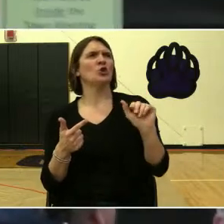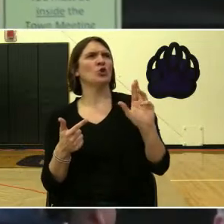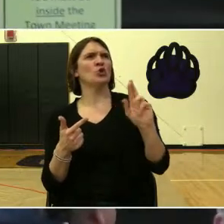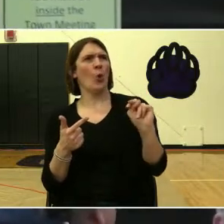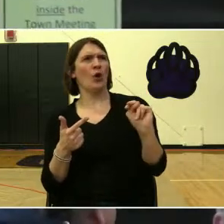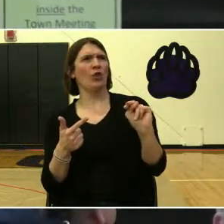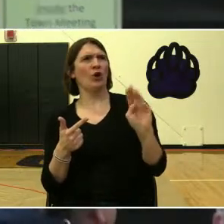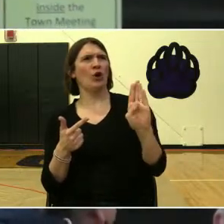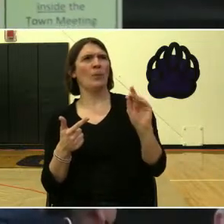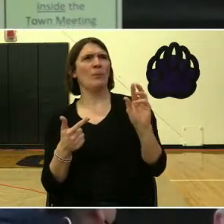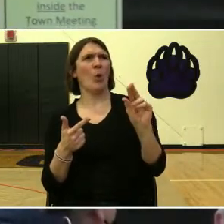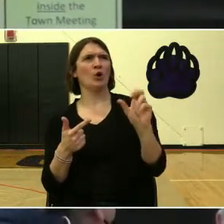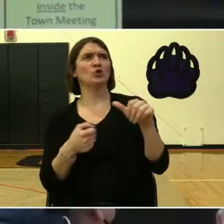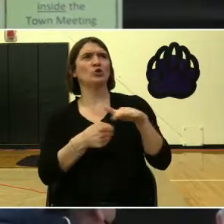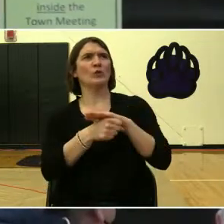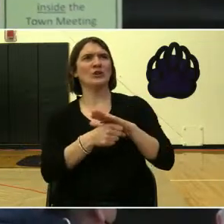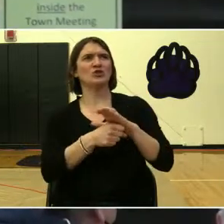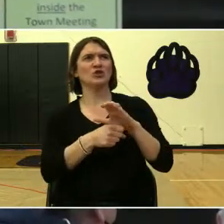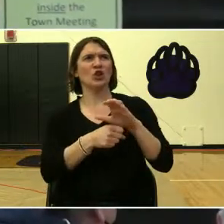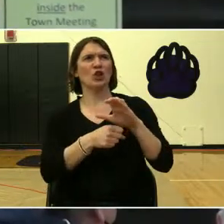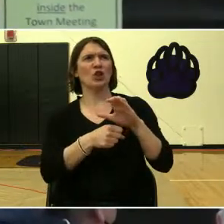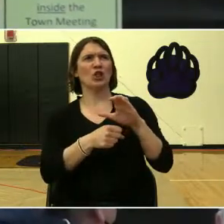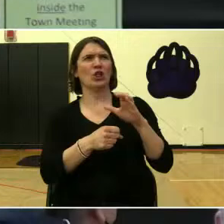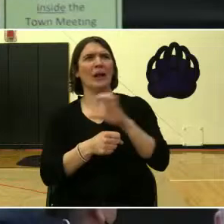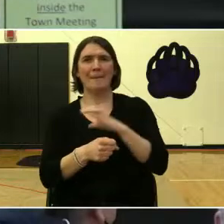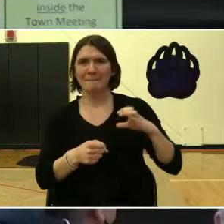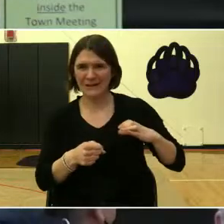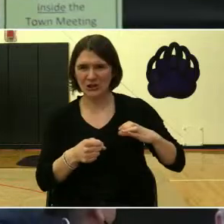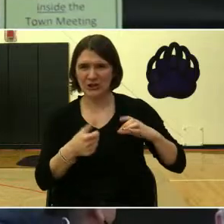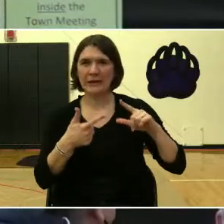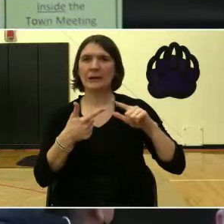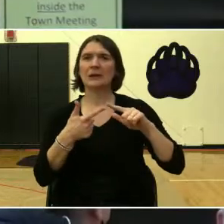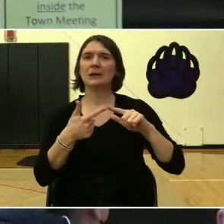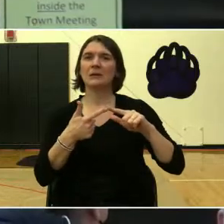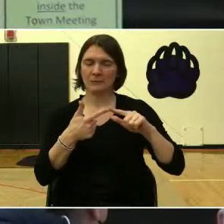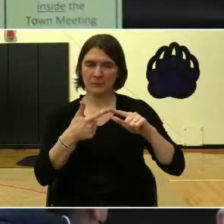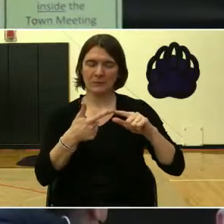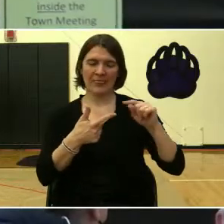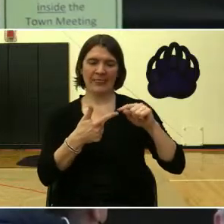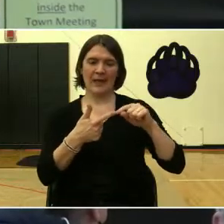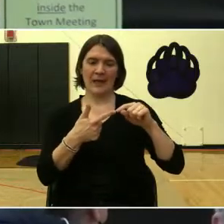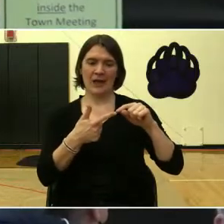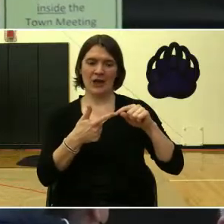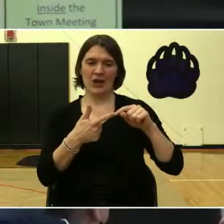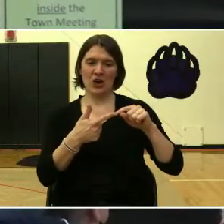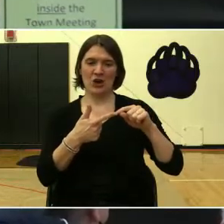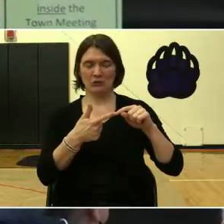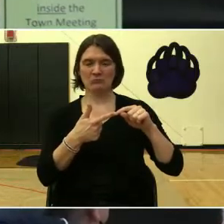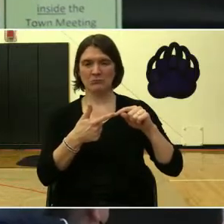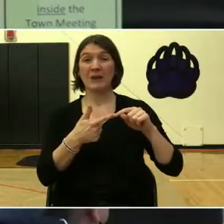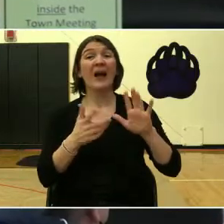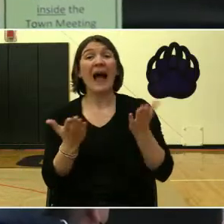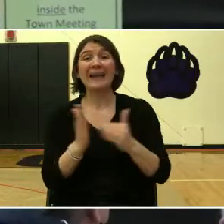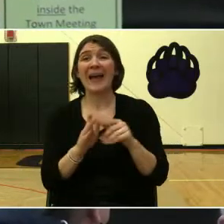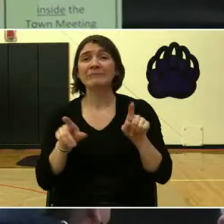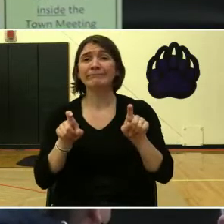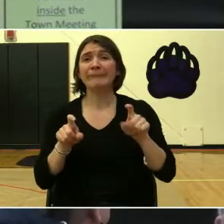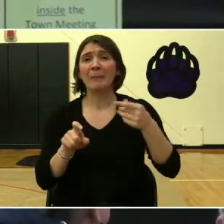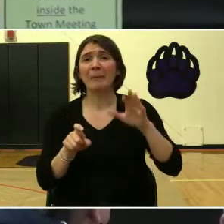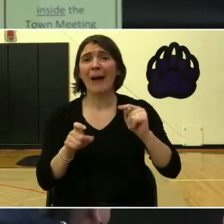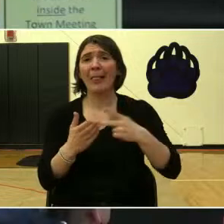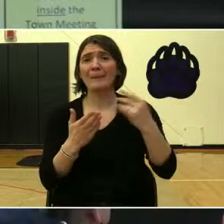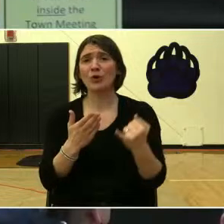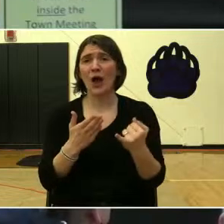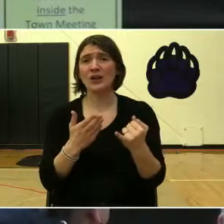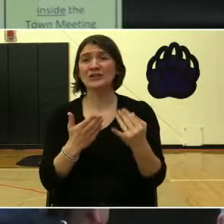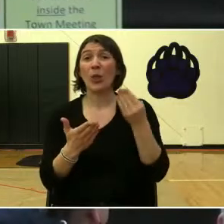borders um Regional planning commit or Regional Commission um that funding will it's a this is a pilot project that funding